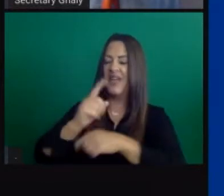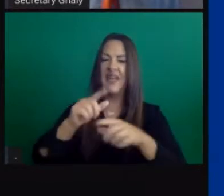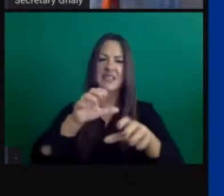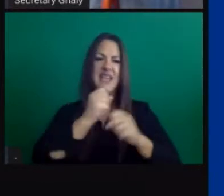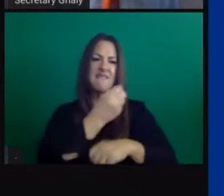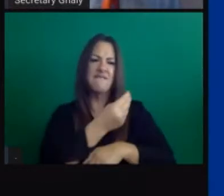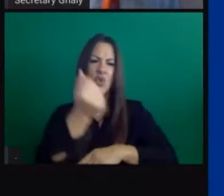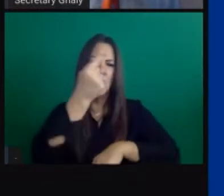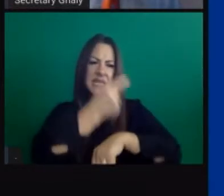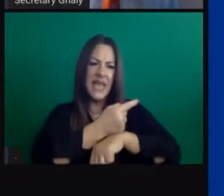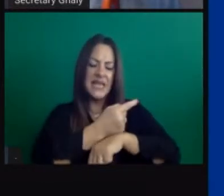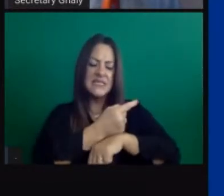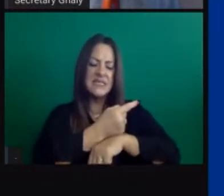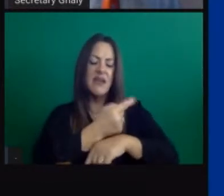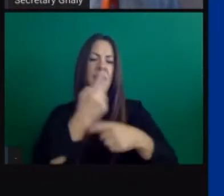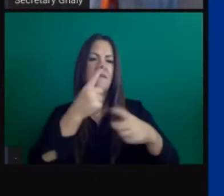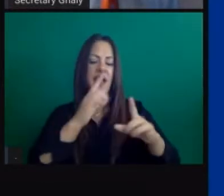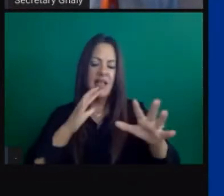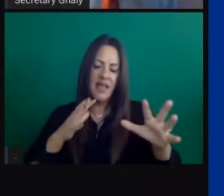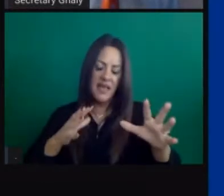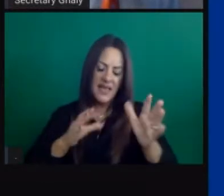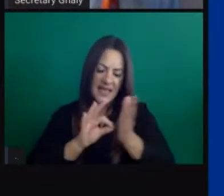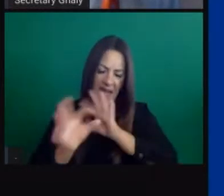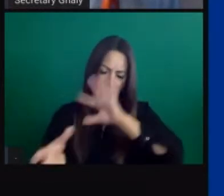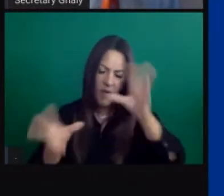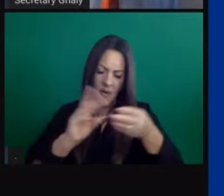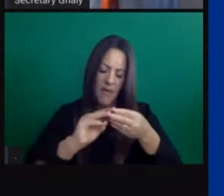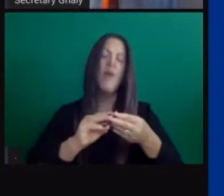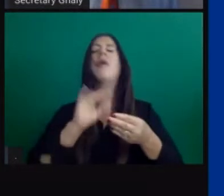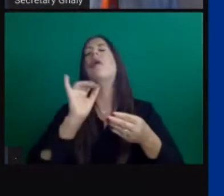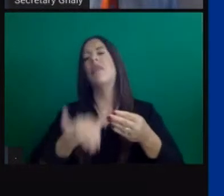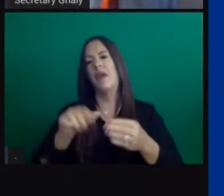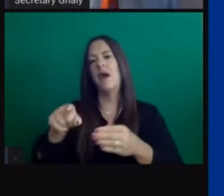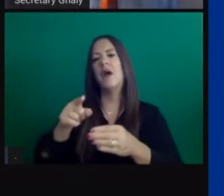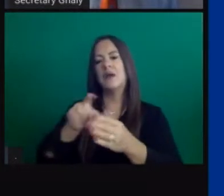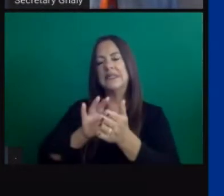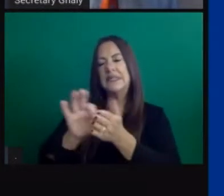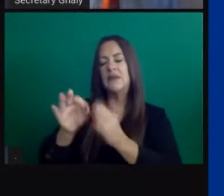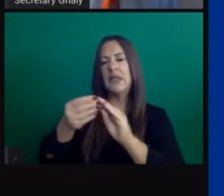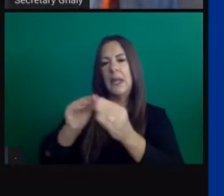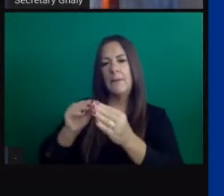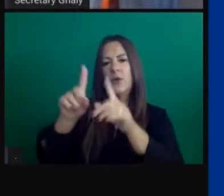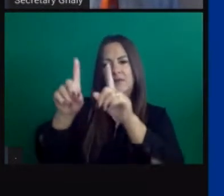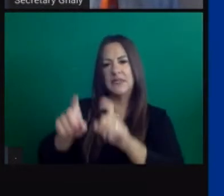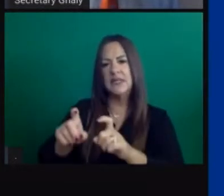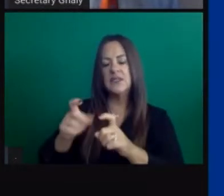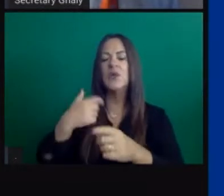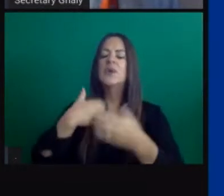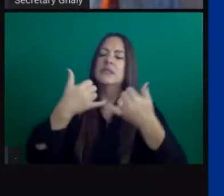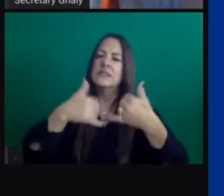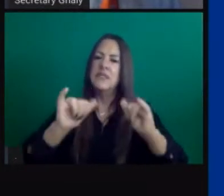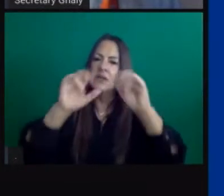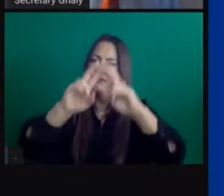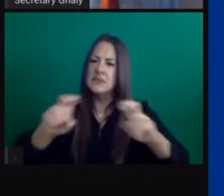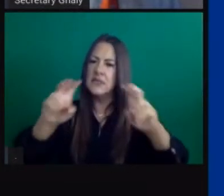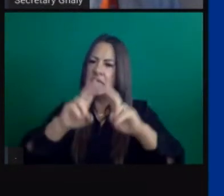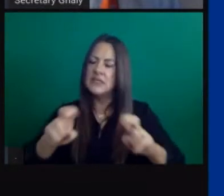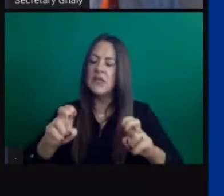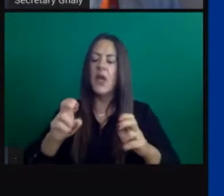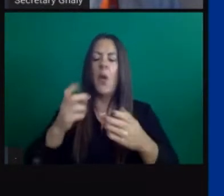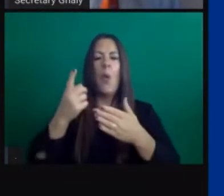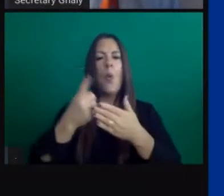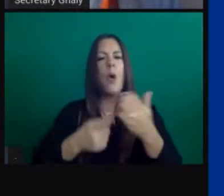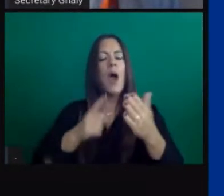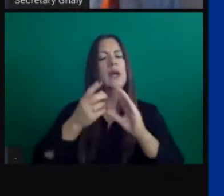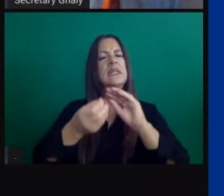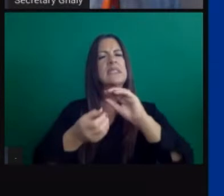data systems to catch up and count it as a test. So we're still assessing how many we were at on